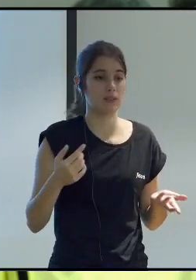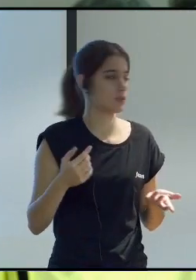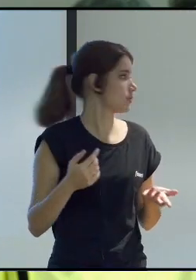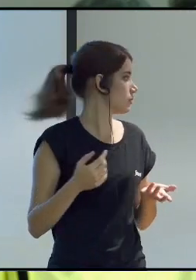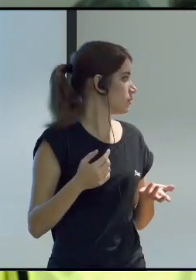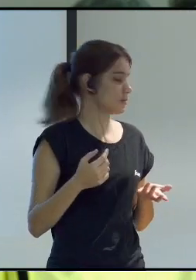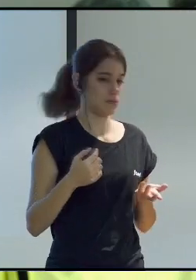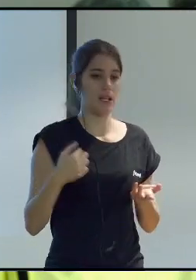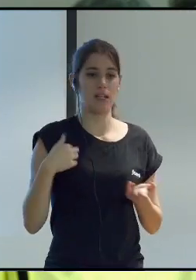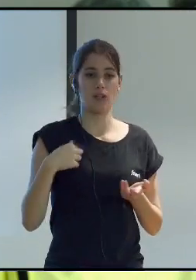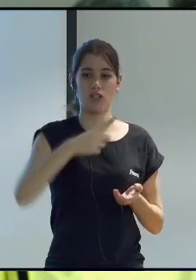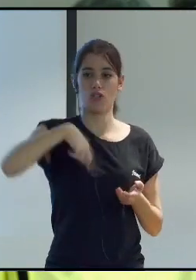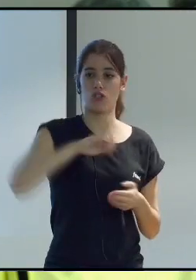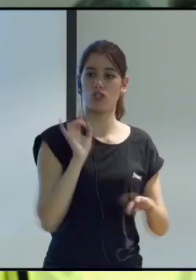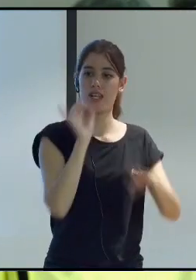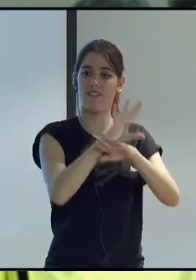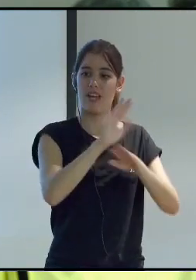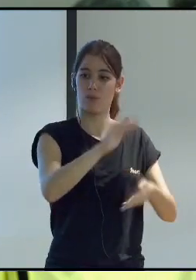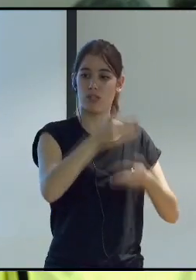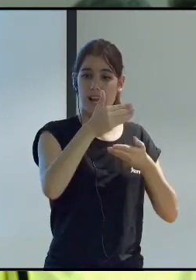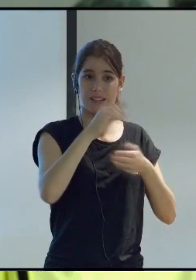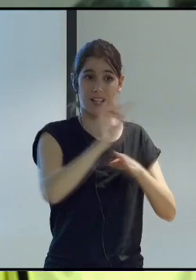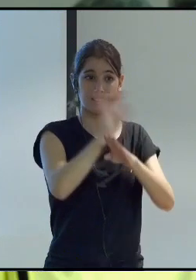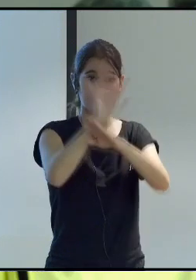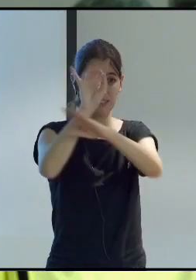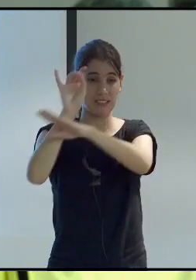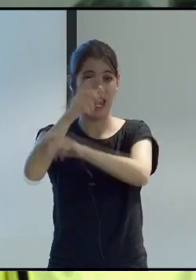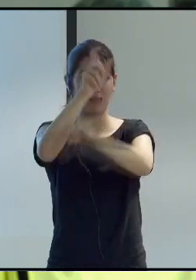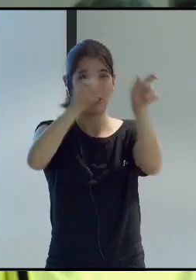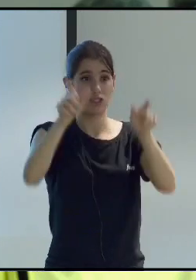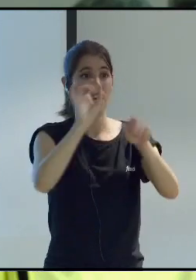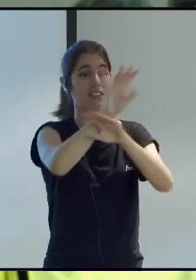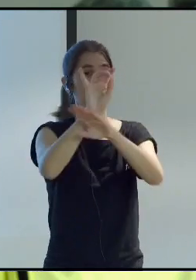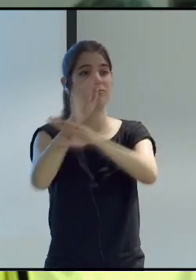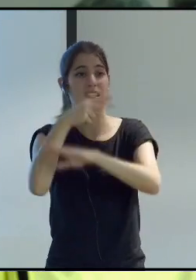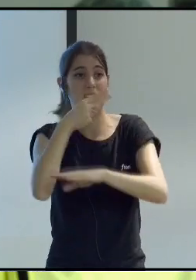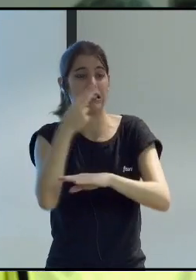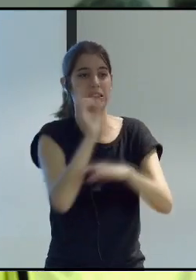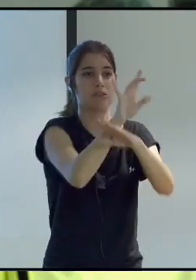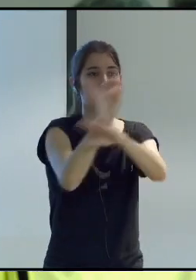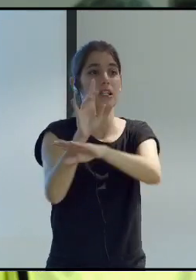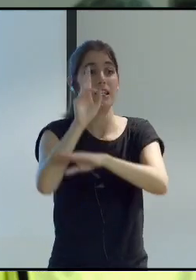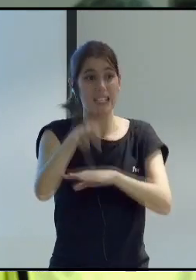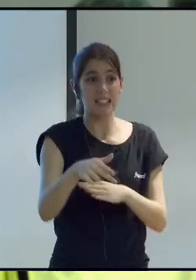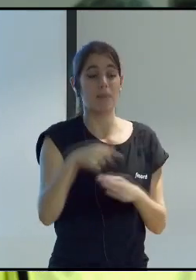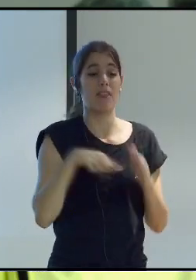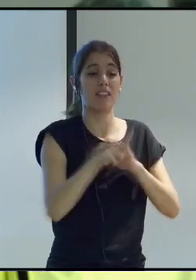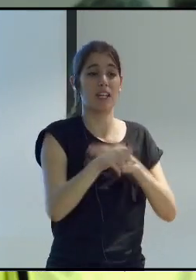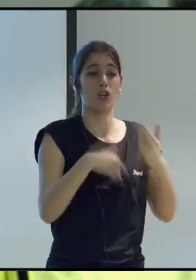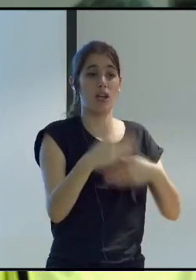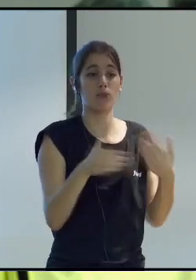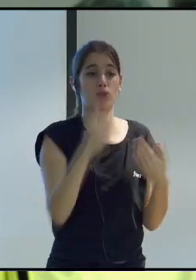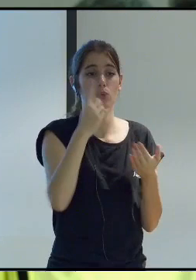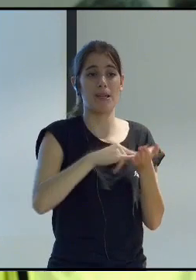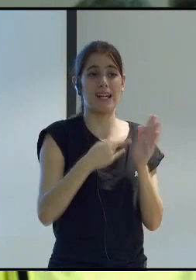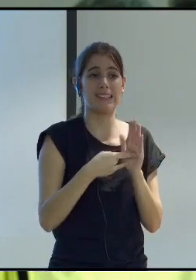can facilitate the complaint mechanism. We want people, when things are not used, that